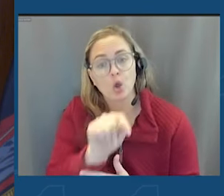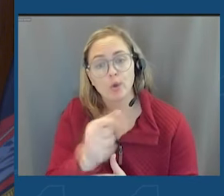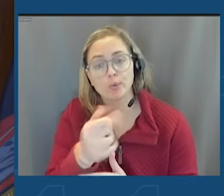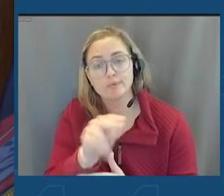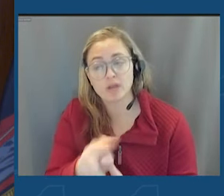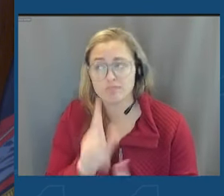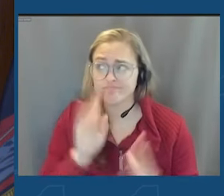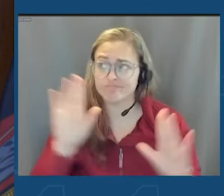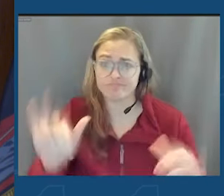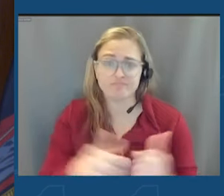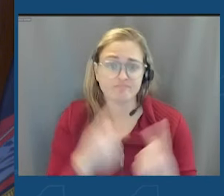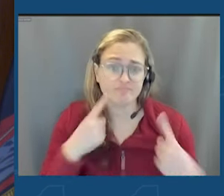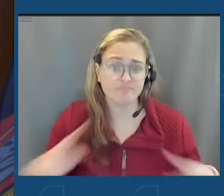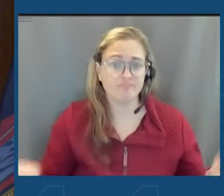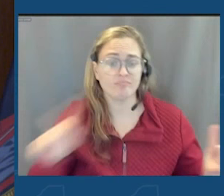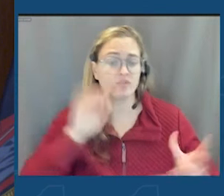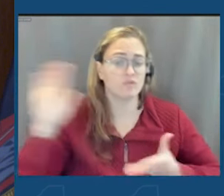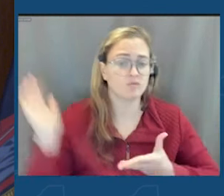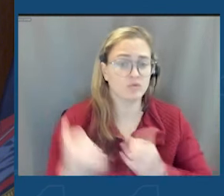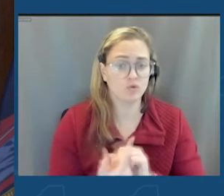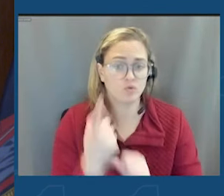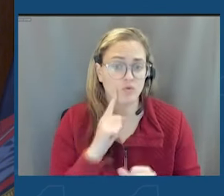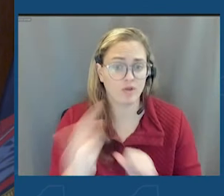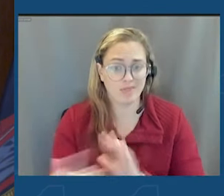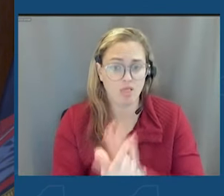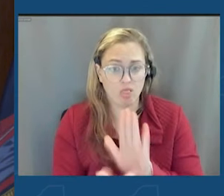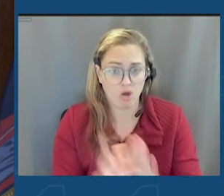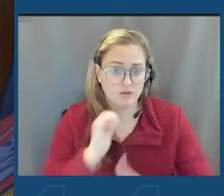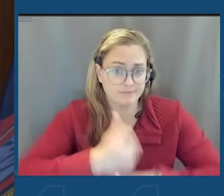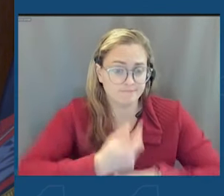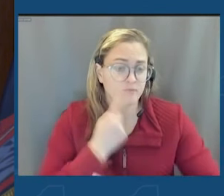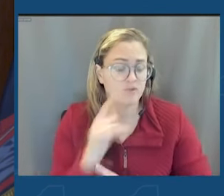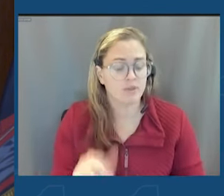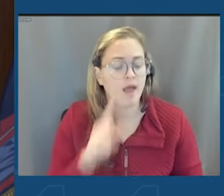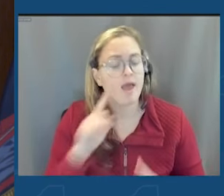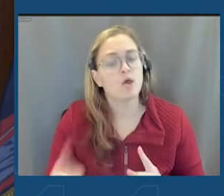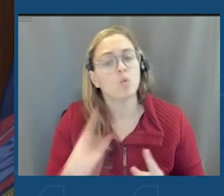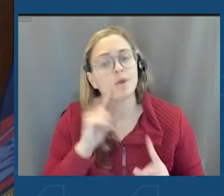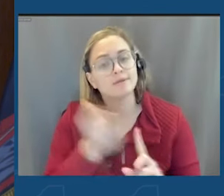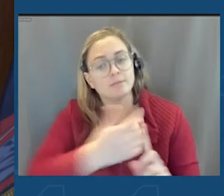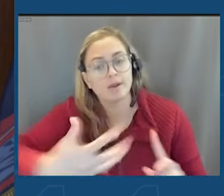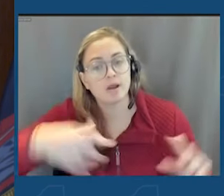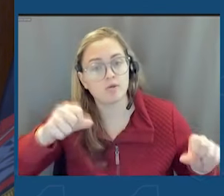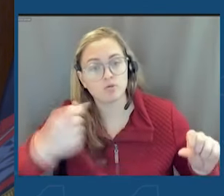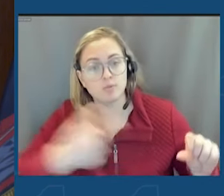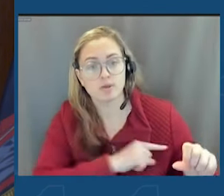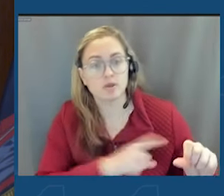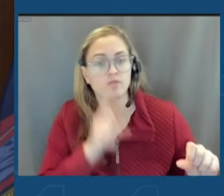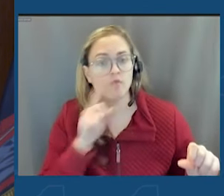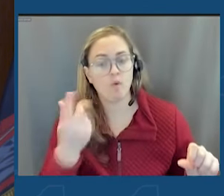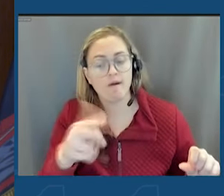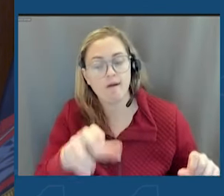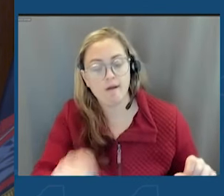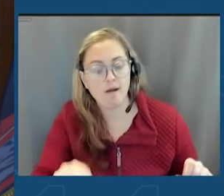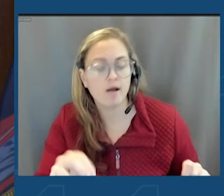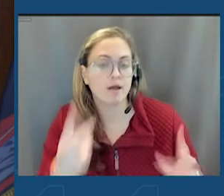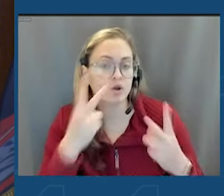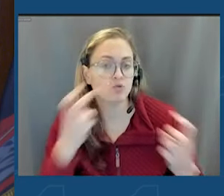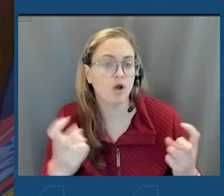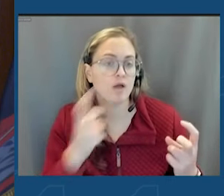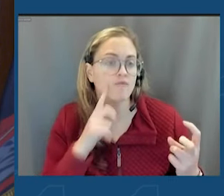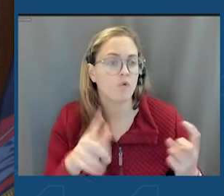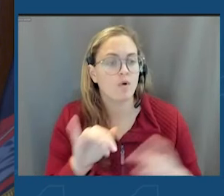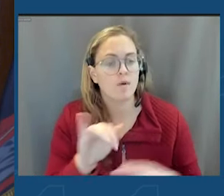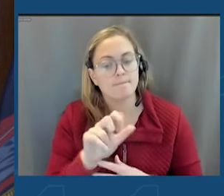the enactment of those laws. Thank you to the legislature as well. We expanded eligibility for gun crimes, bail eligibility for those as well in